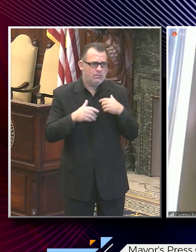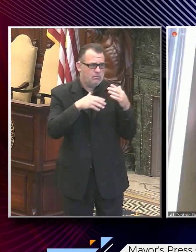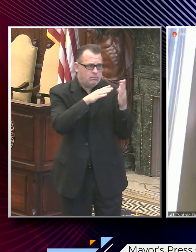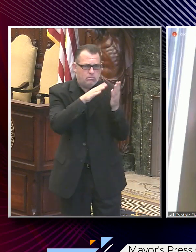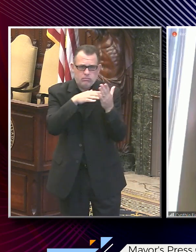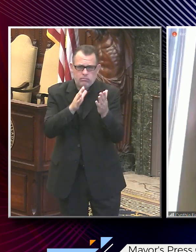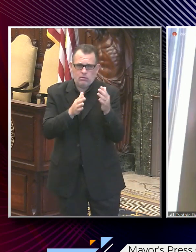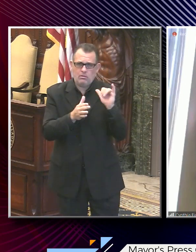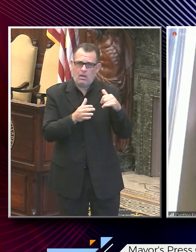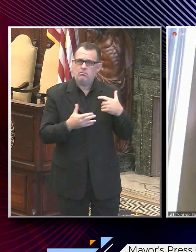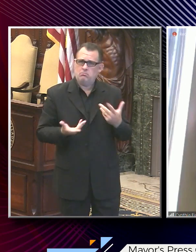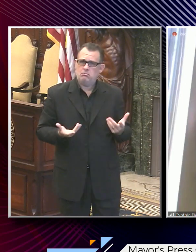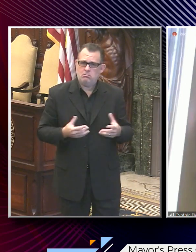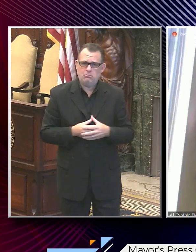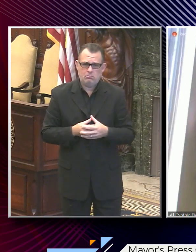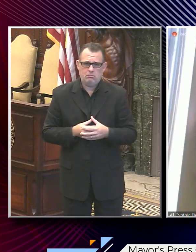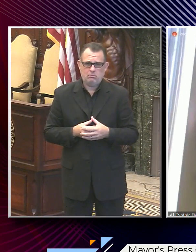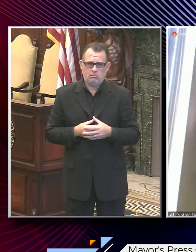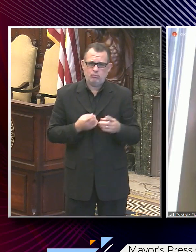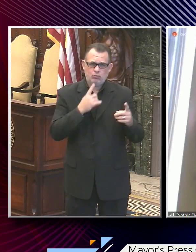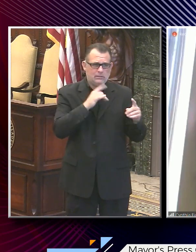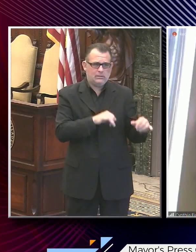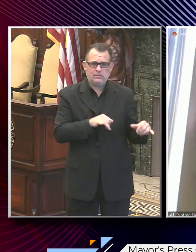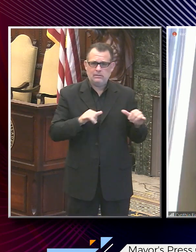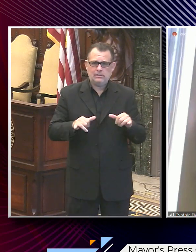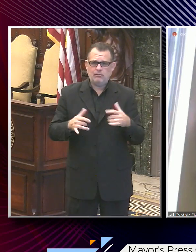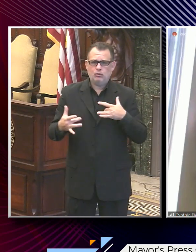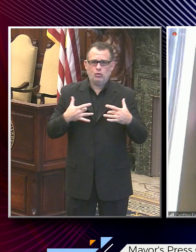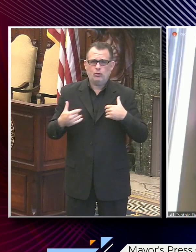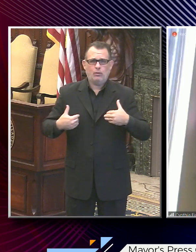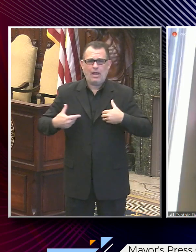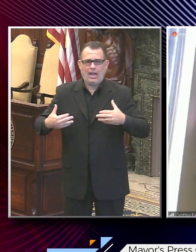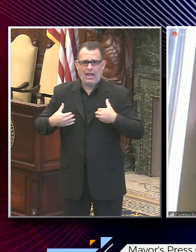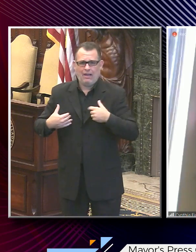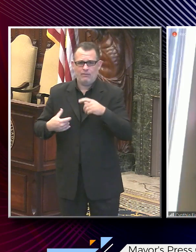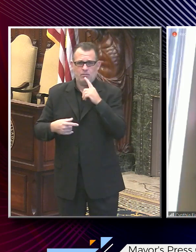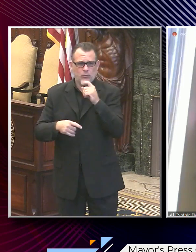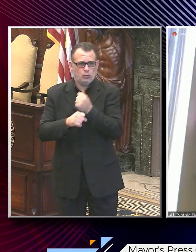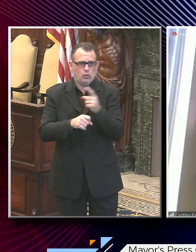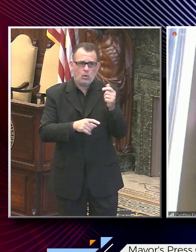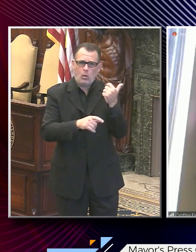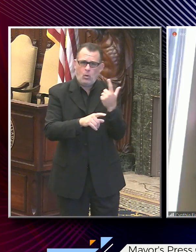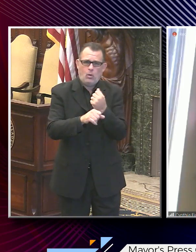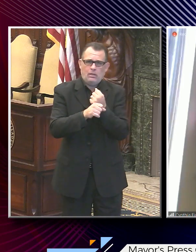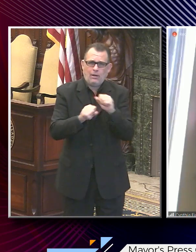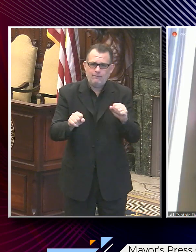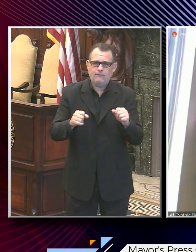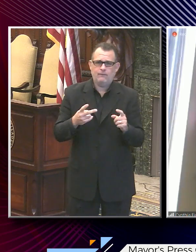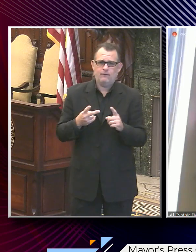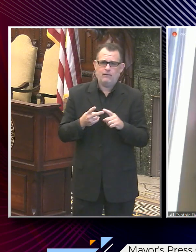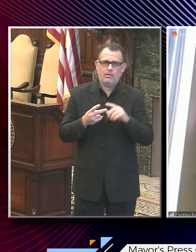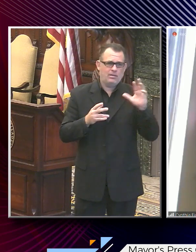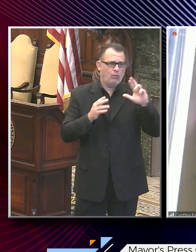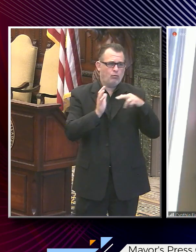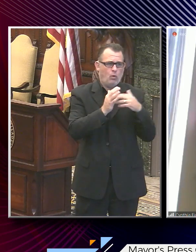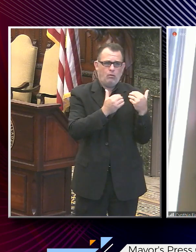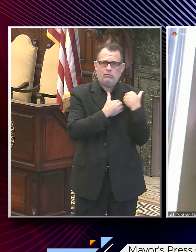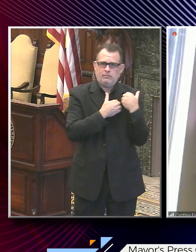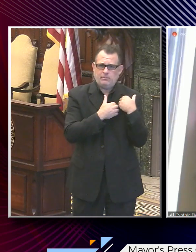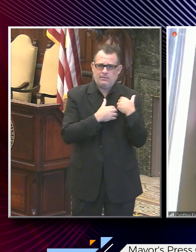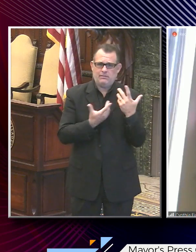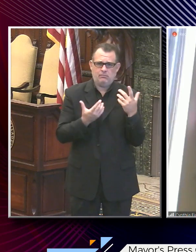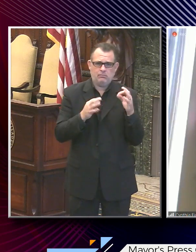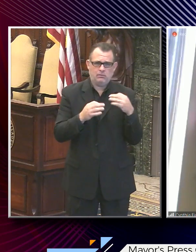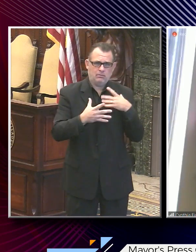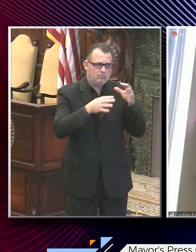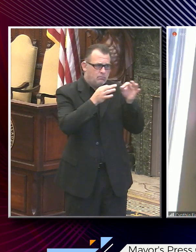those are similar concerns that we would have to ensure both safety, making sure their roles. And I think why we've been very clear that